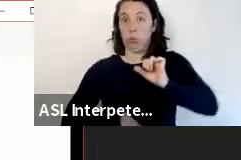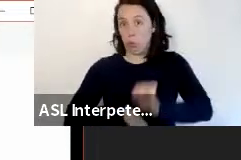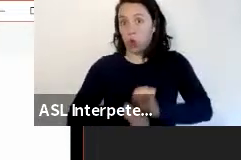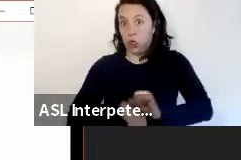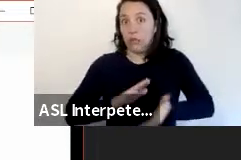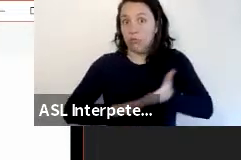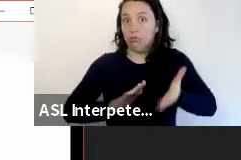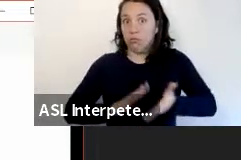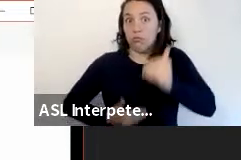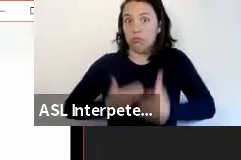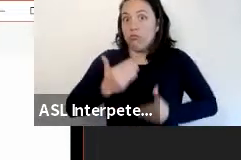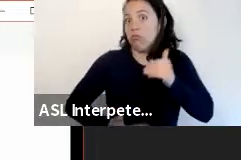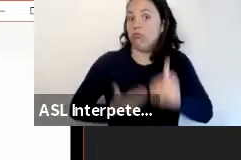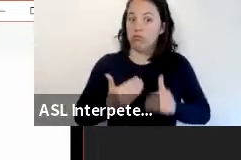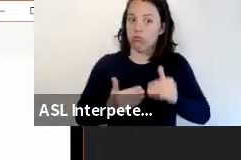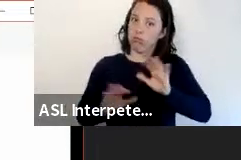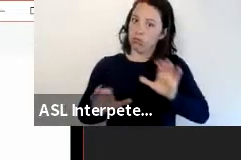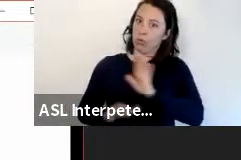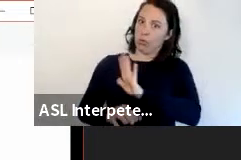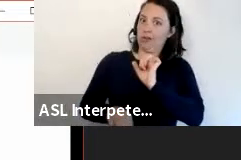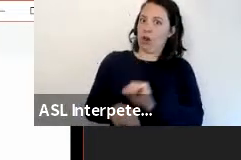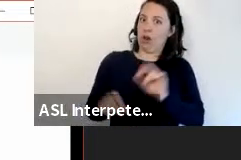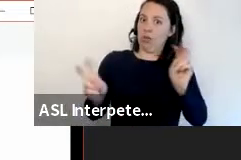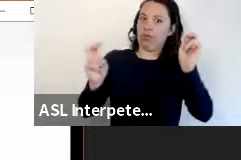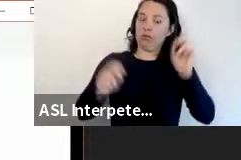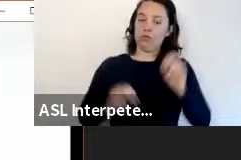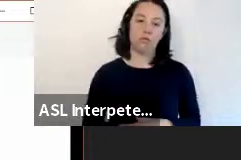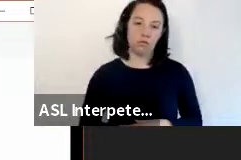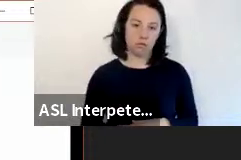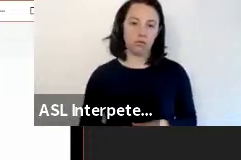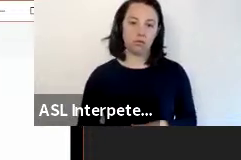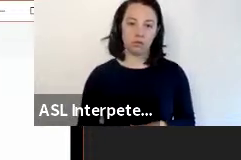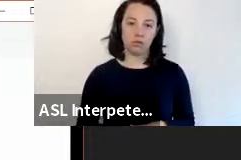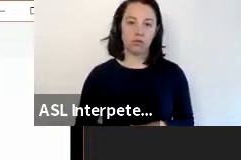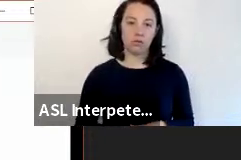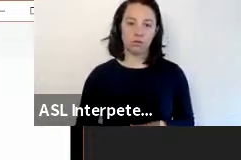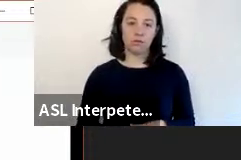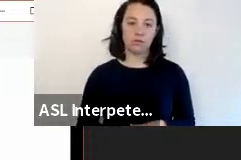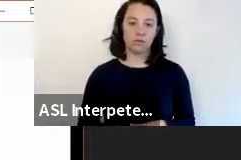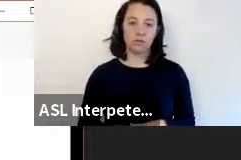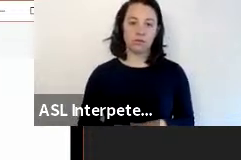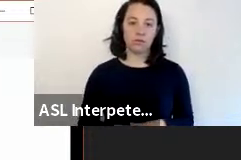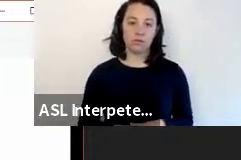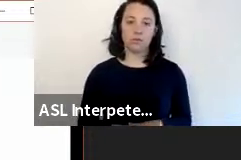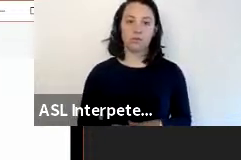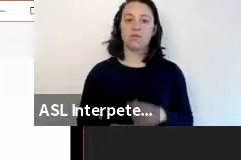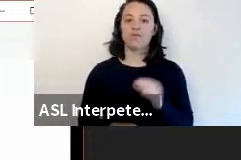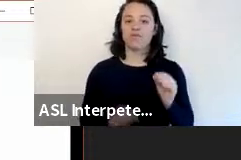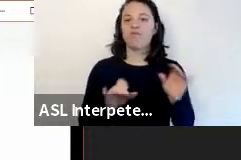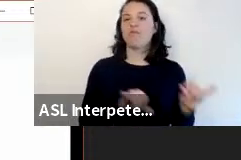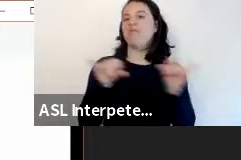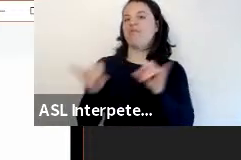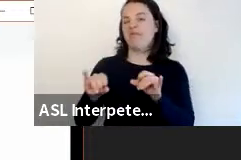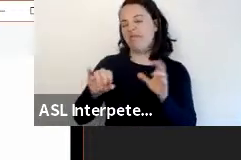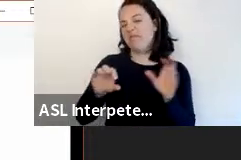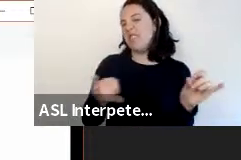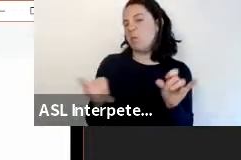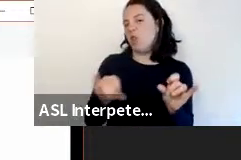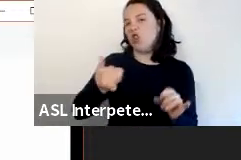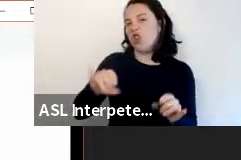be doing. Next slide, please. And it's similar side effects with the Johnson &